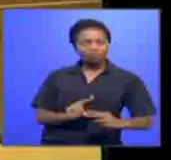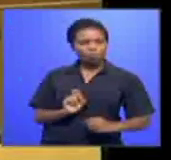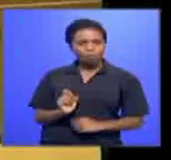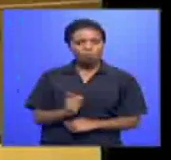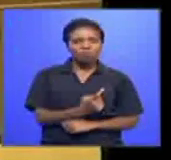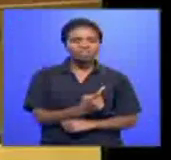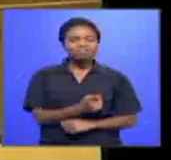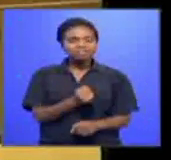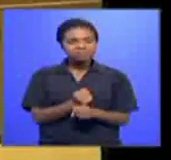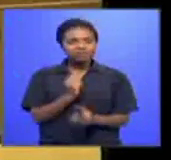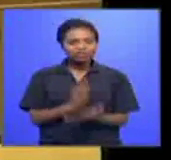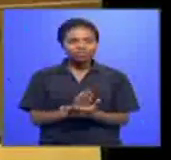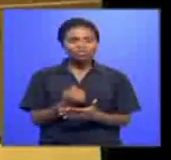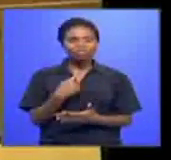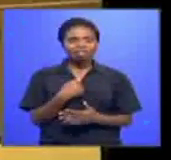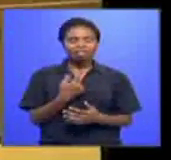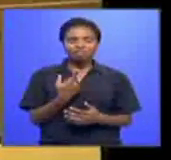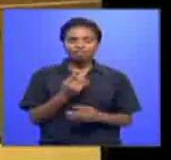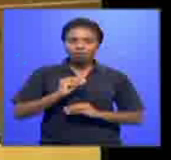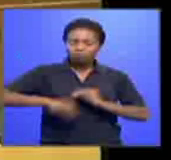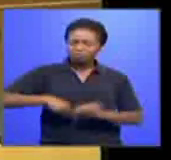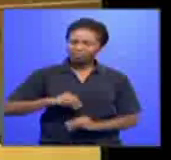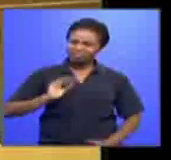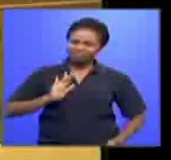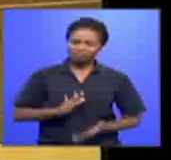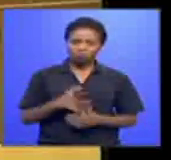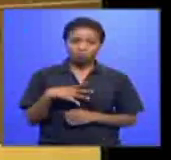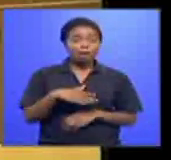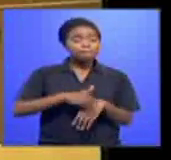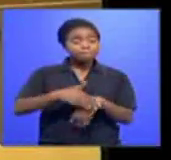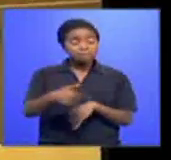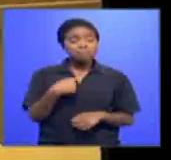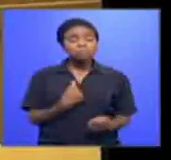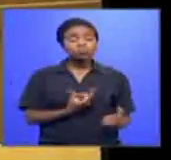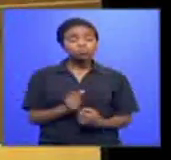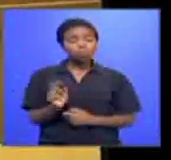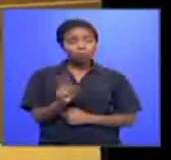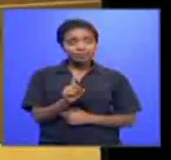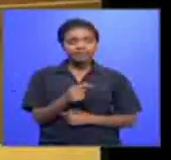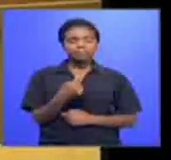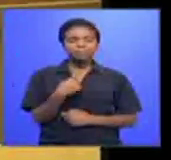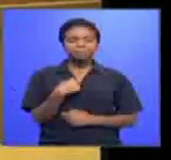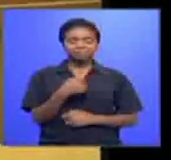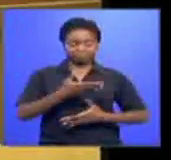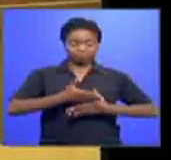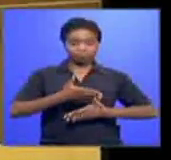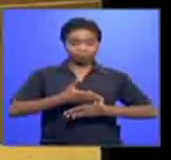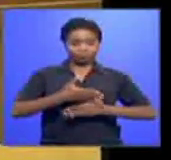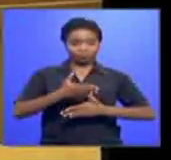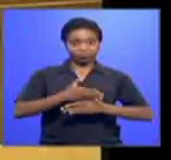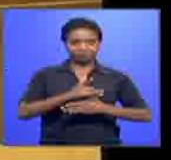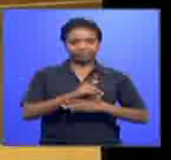further boost the fight against corruption, we will fill all vacant posts at the